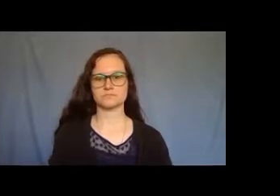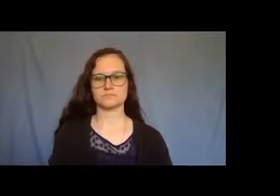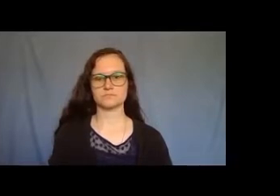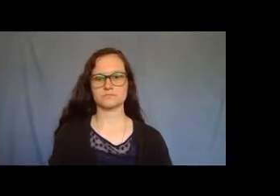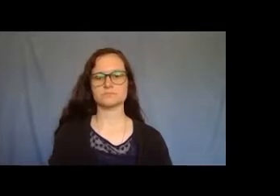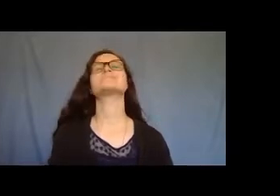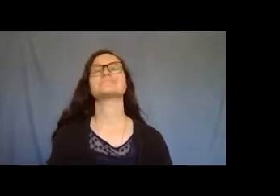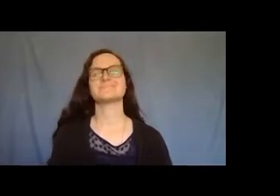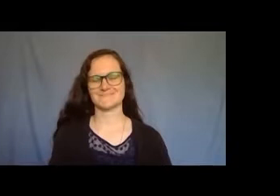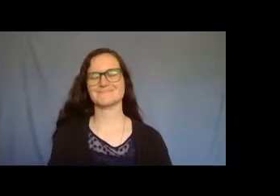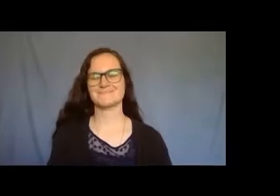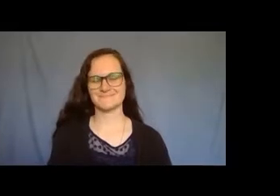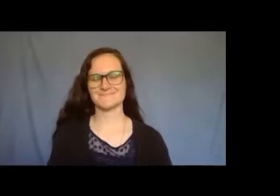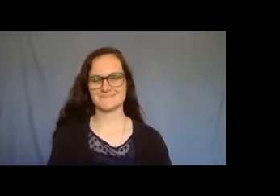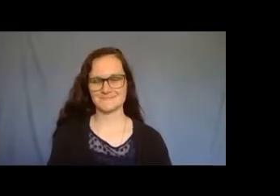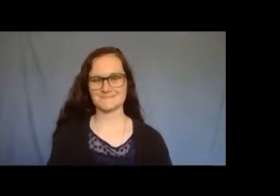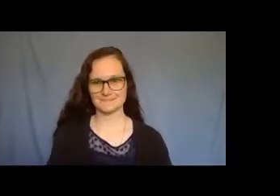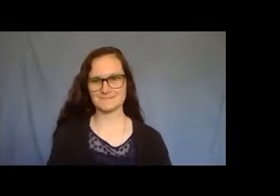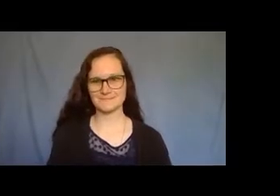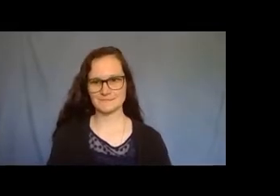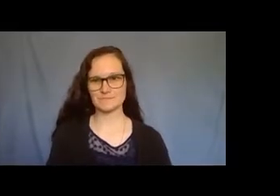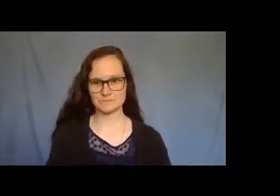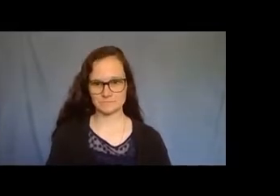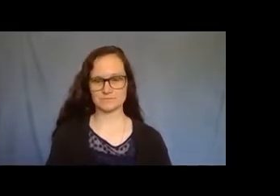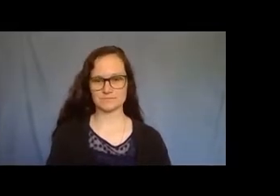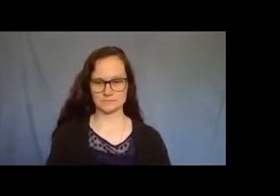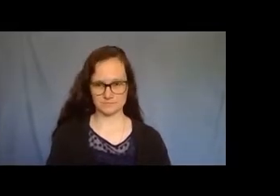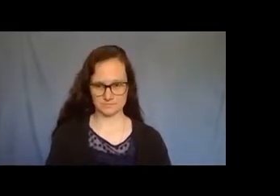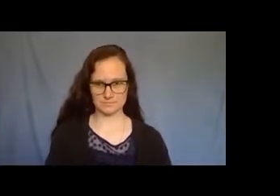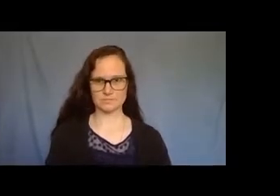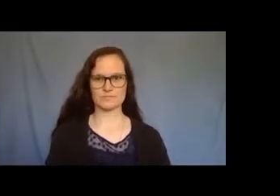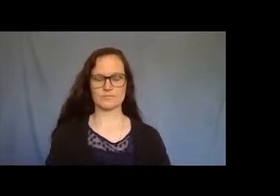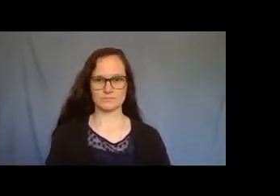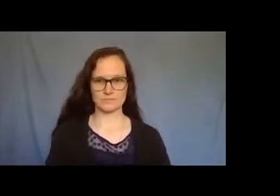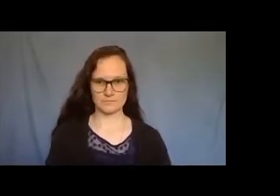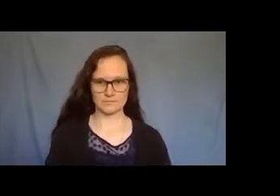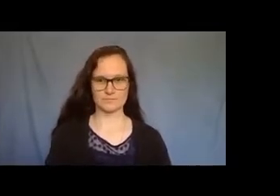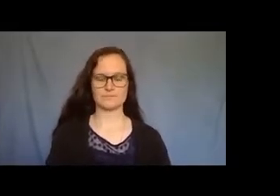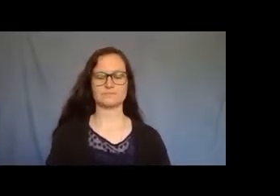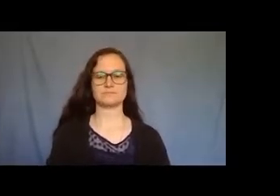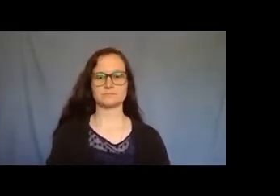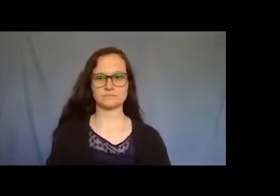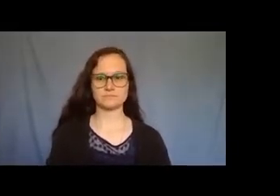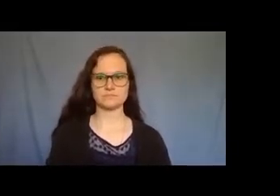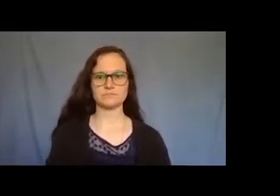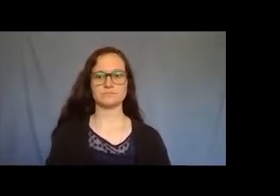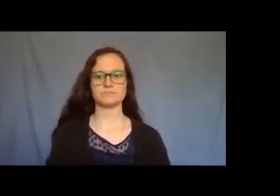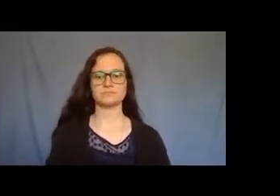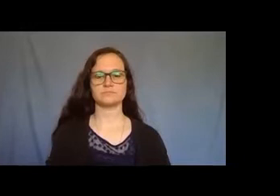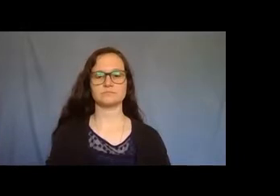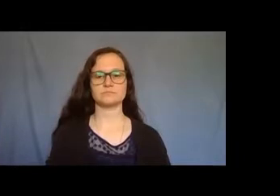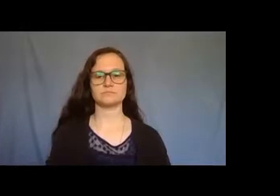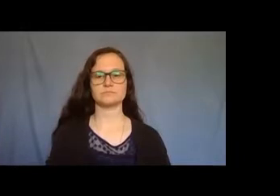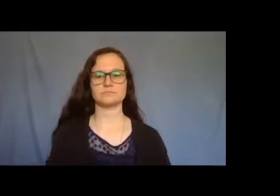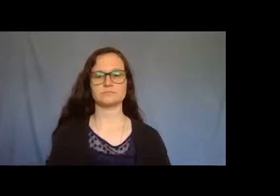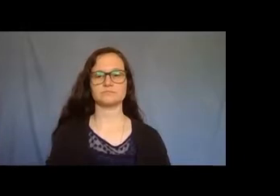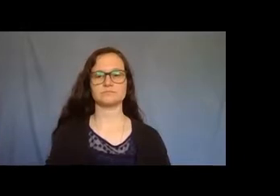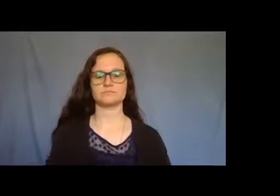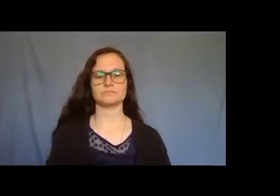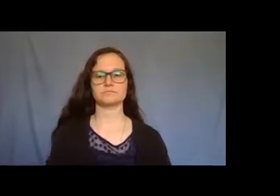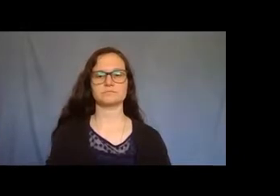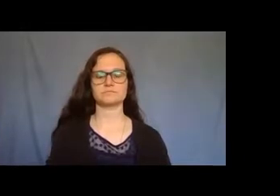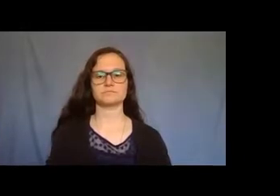where they did a great investigation on not just the Gold King mine spill, but also other legacy forms